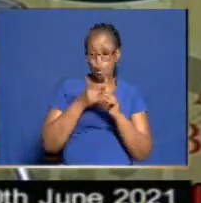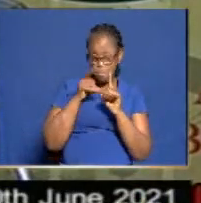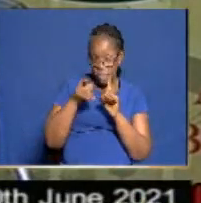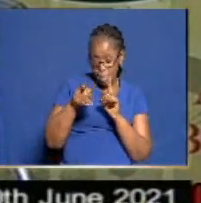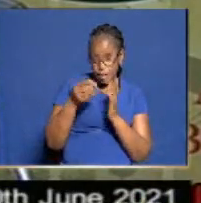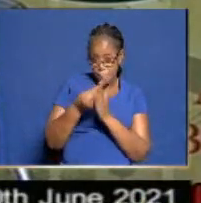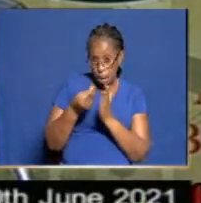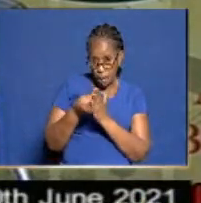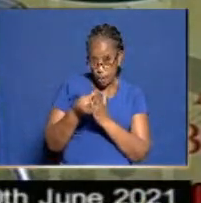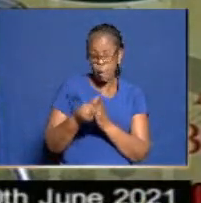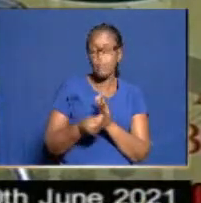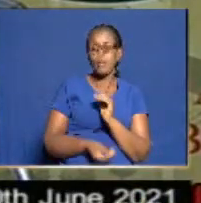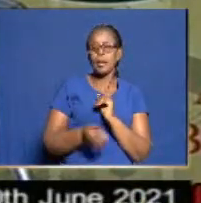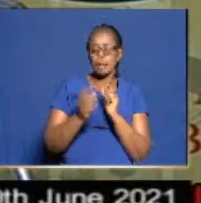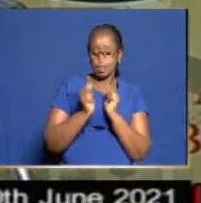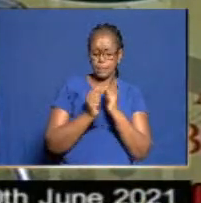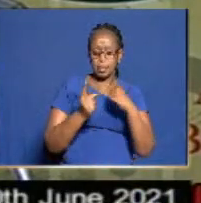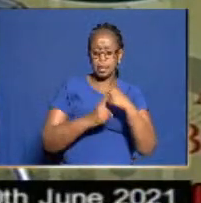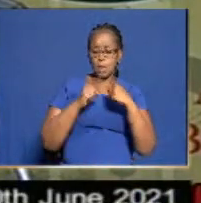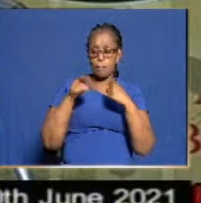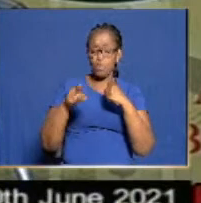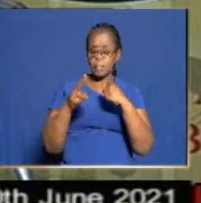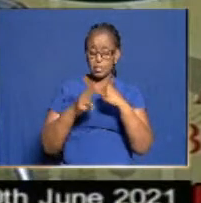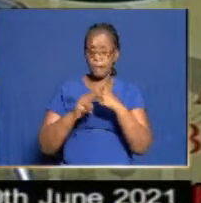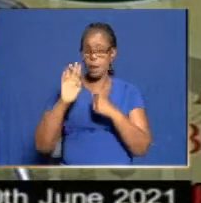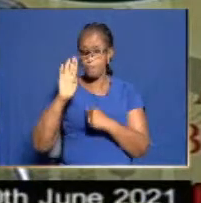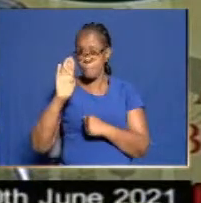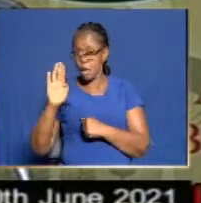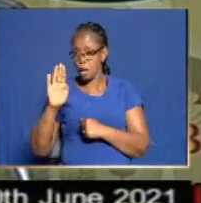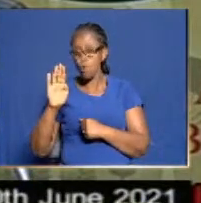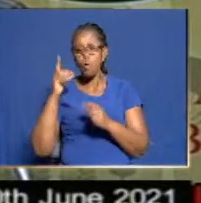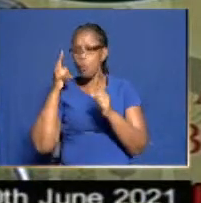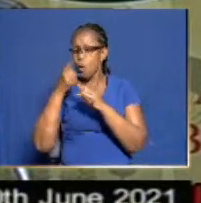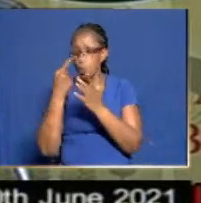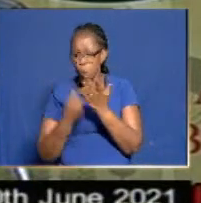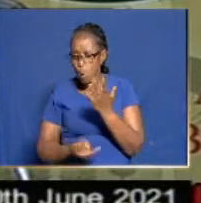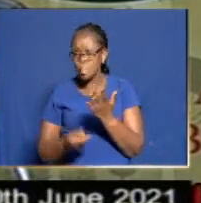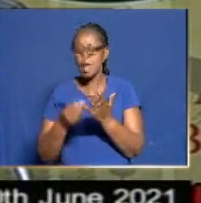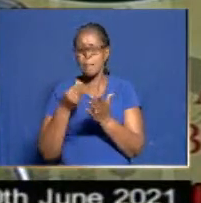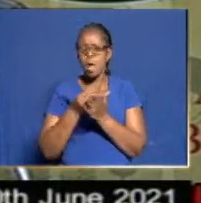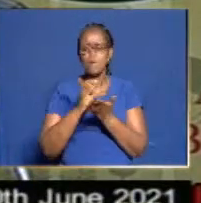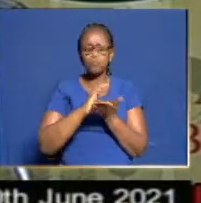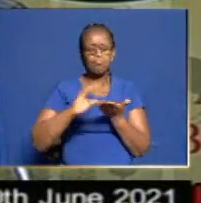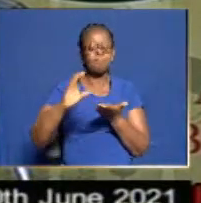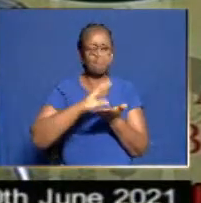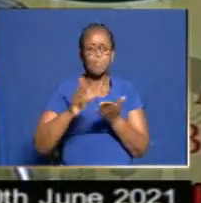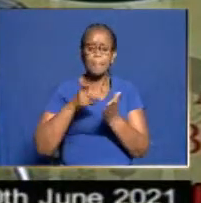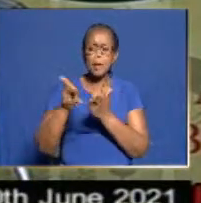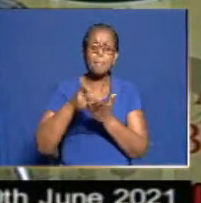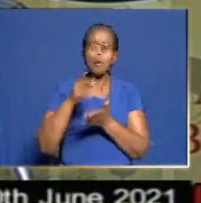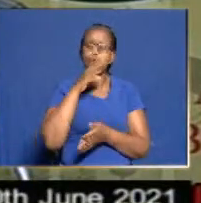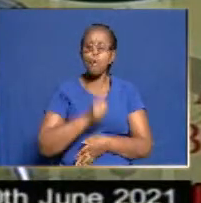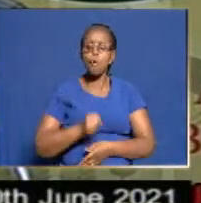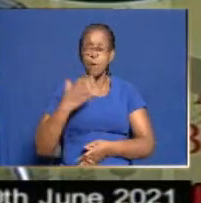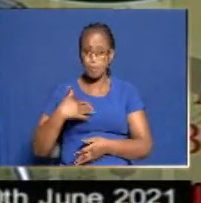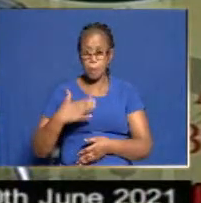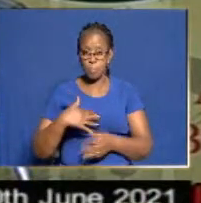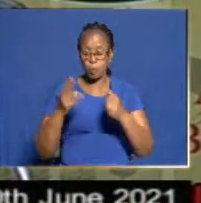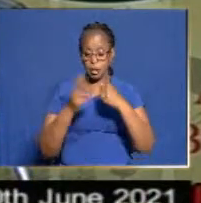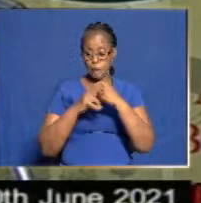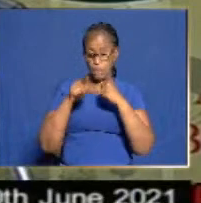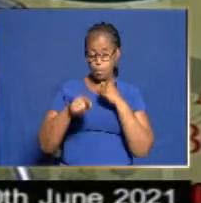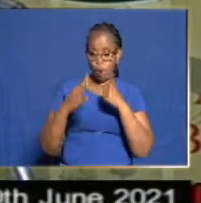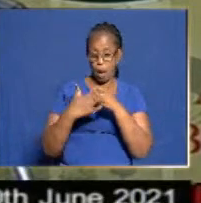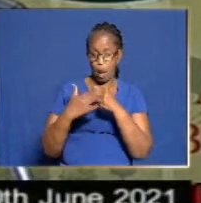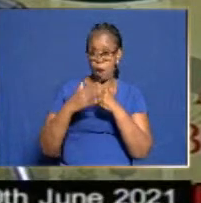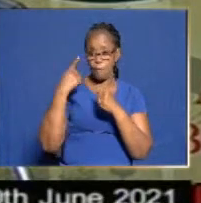allocation, KSH 16.7 billion will cater for cash transfers to elderly persons, KSH 7.9 billion